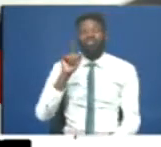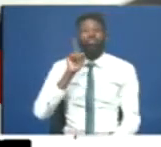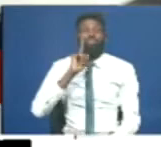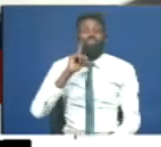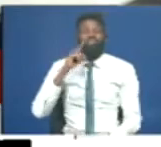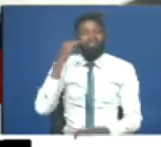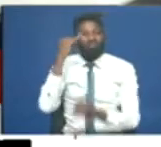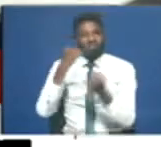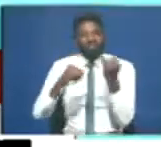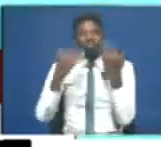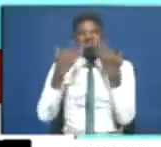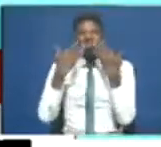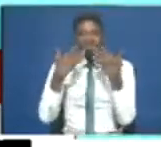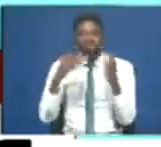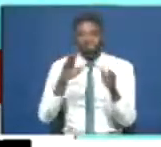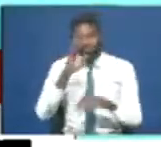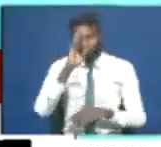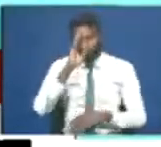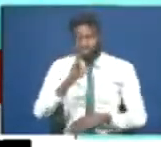Sunday.